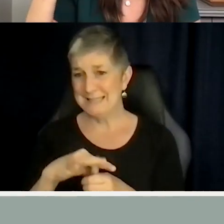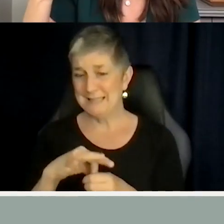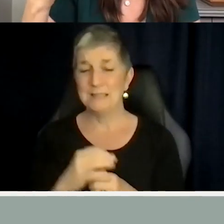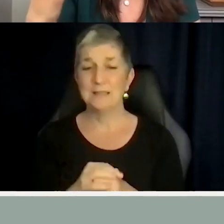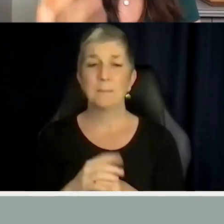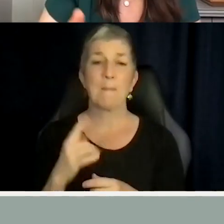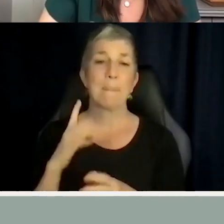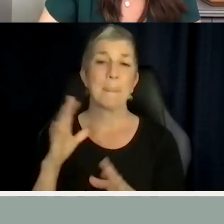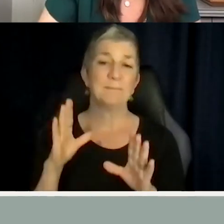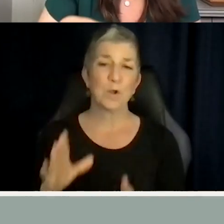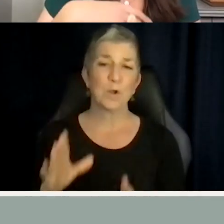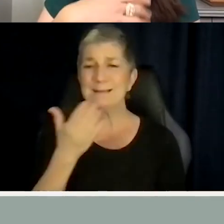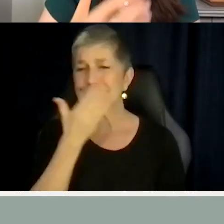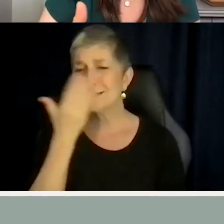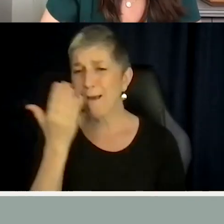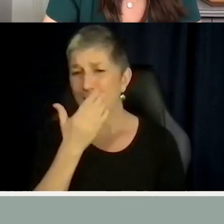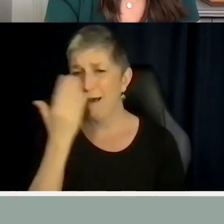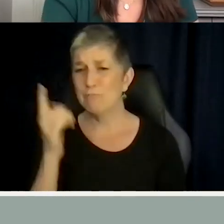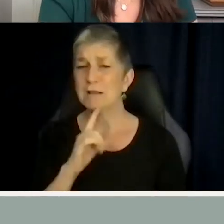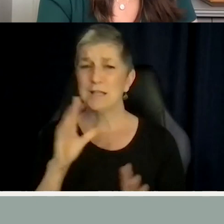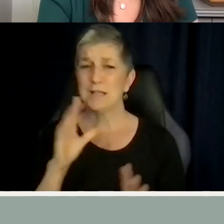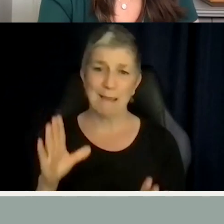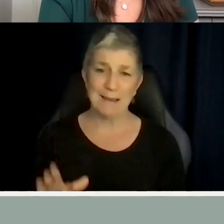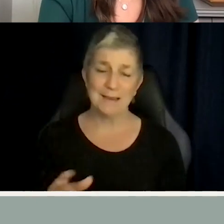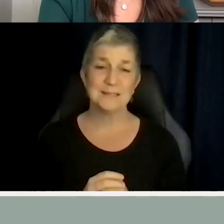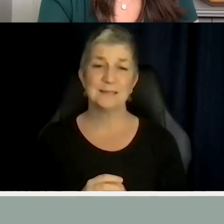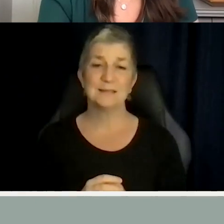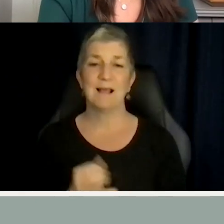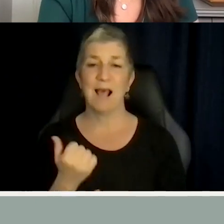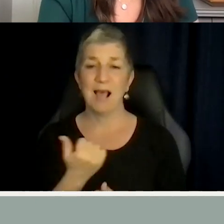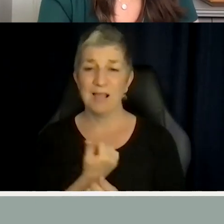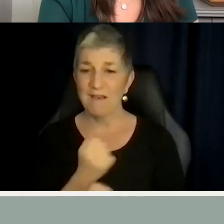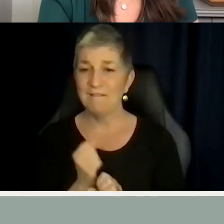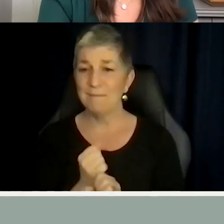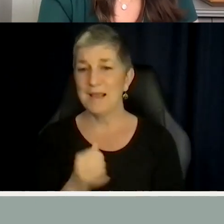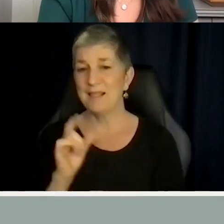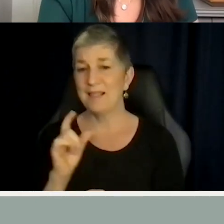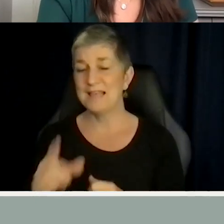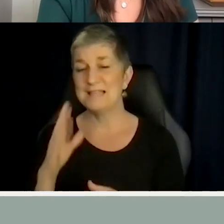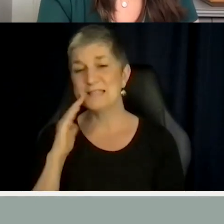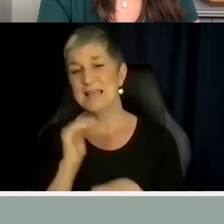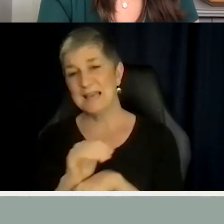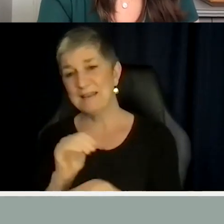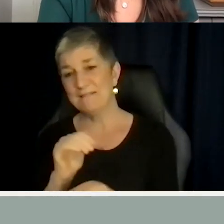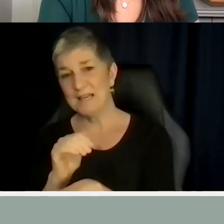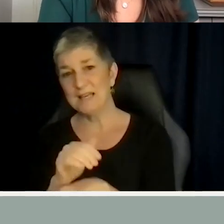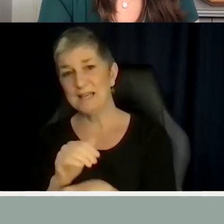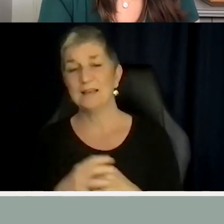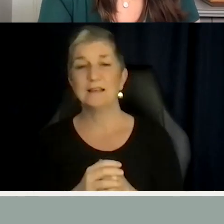a great smell, really, really great. So I love making this in the evening.